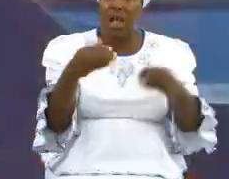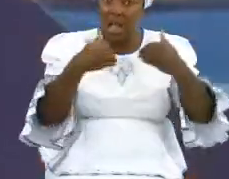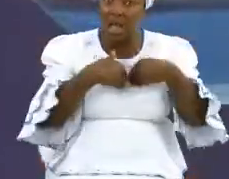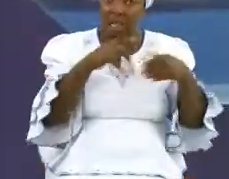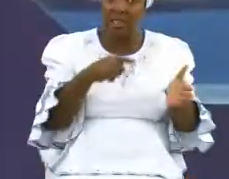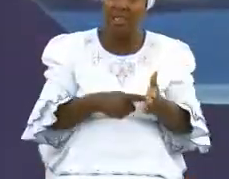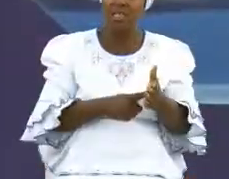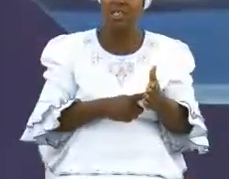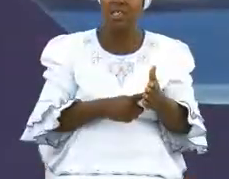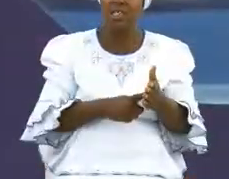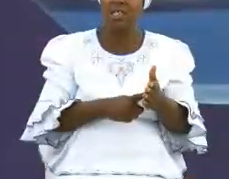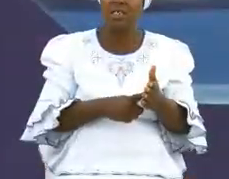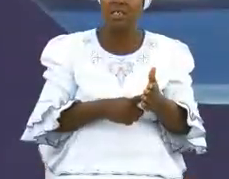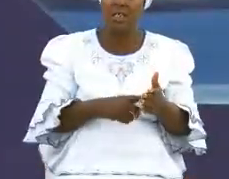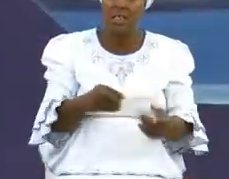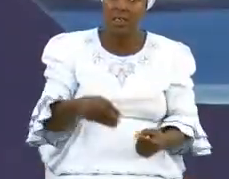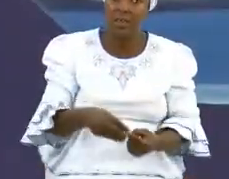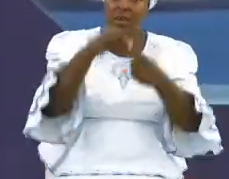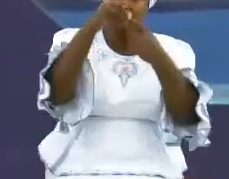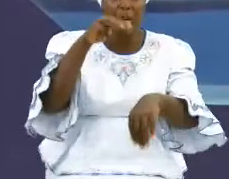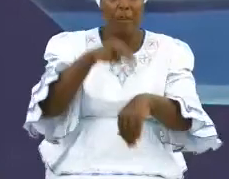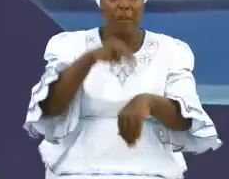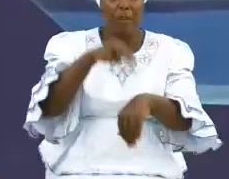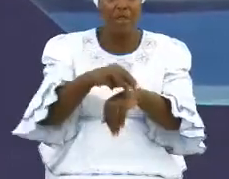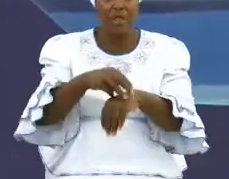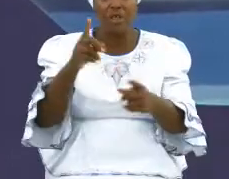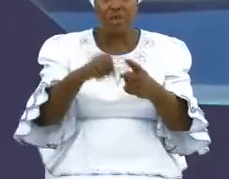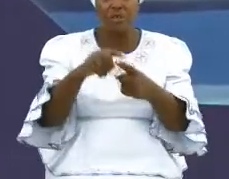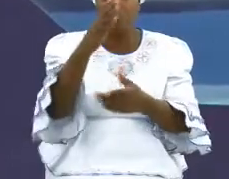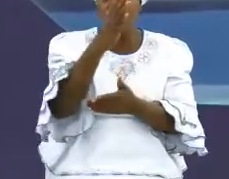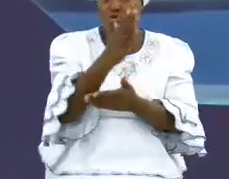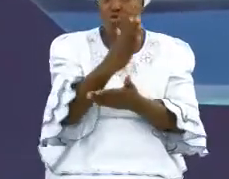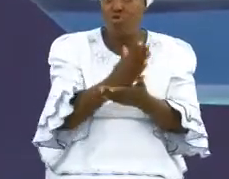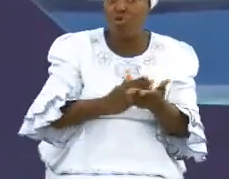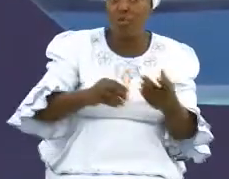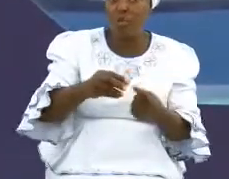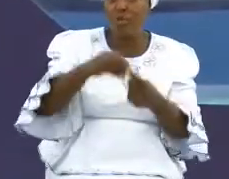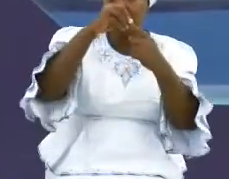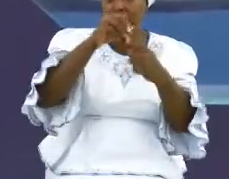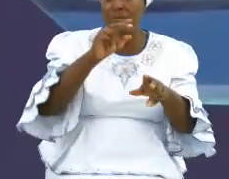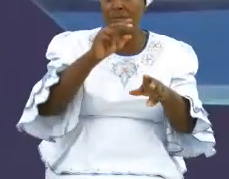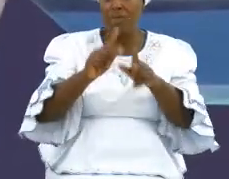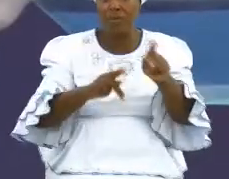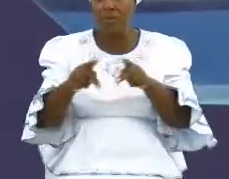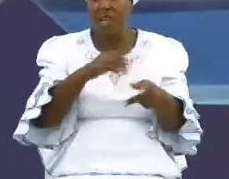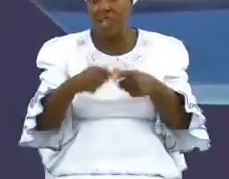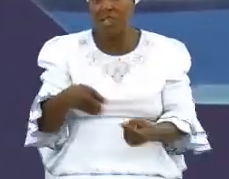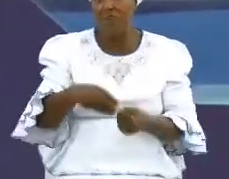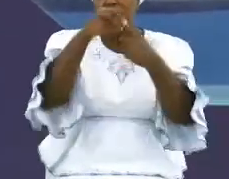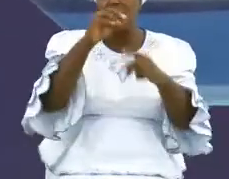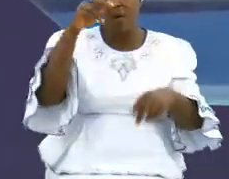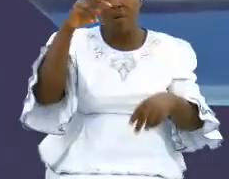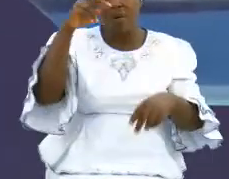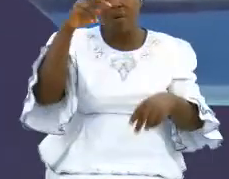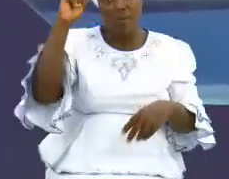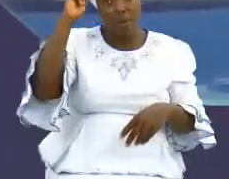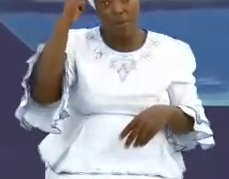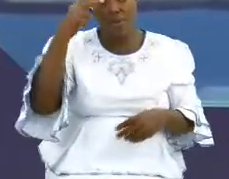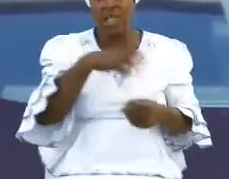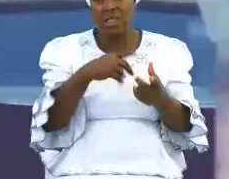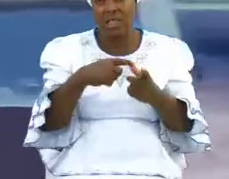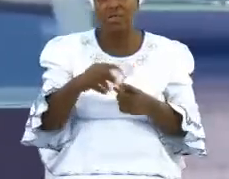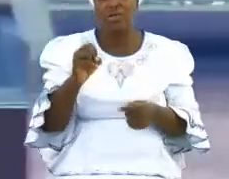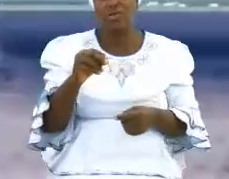for specific people and for a specific purpose. And so God